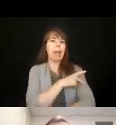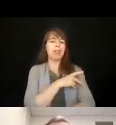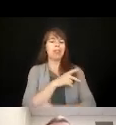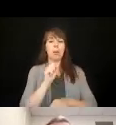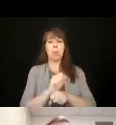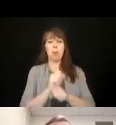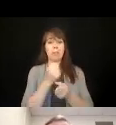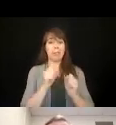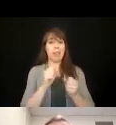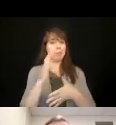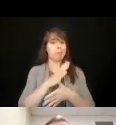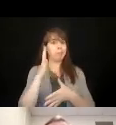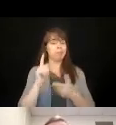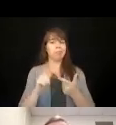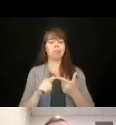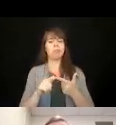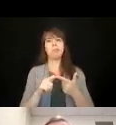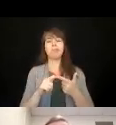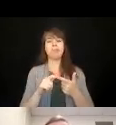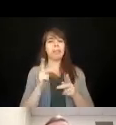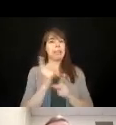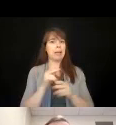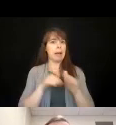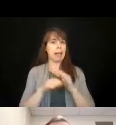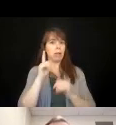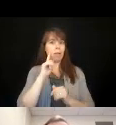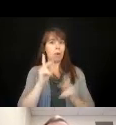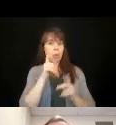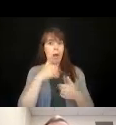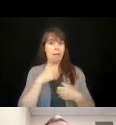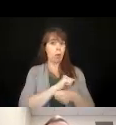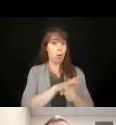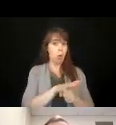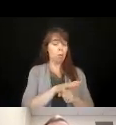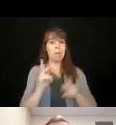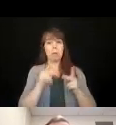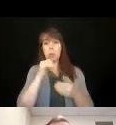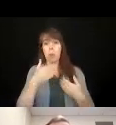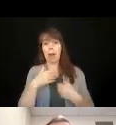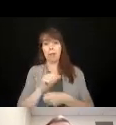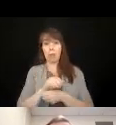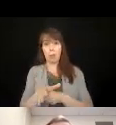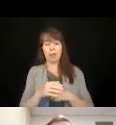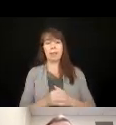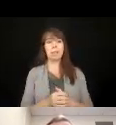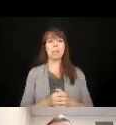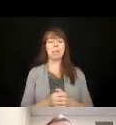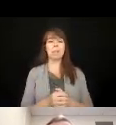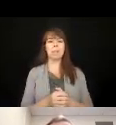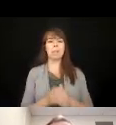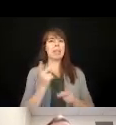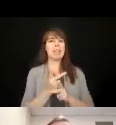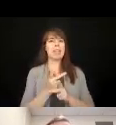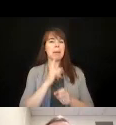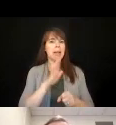paramount, continue to maintain access for COVID patients, as well as for patients with other conditions, maintain our commitment